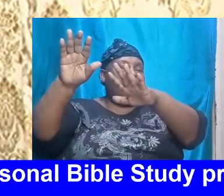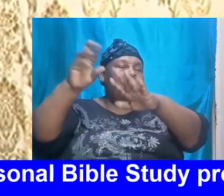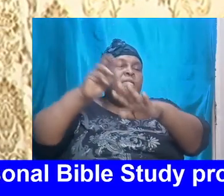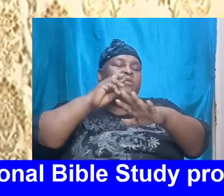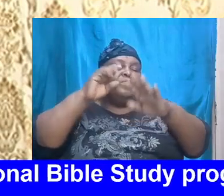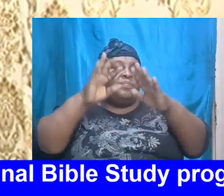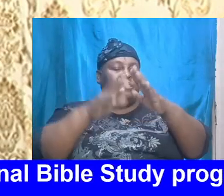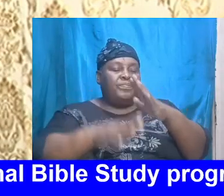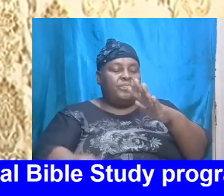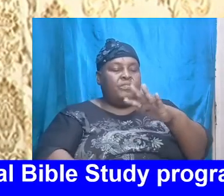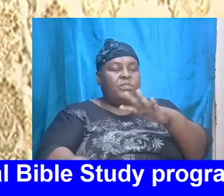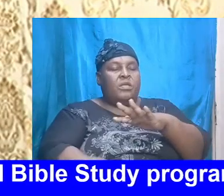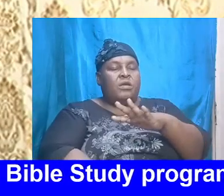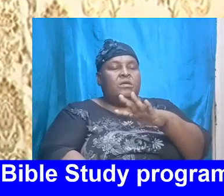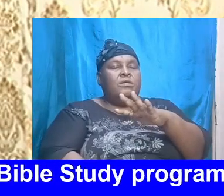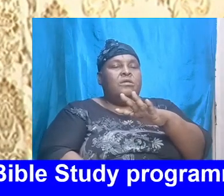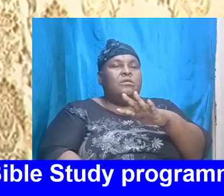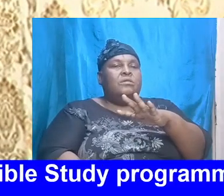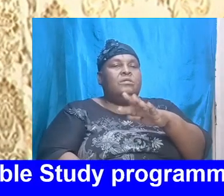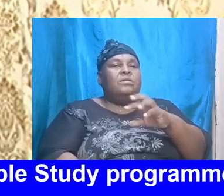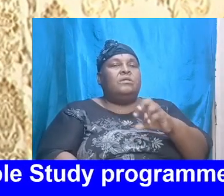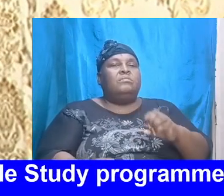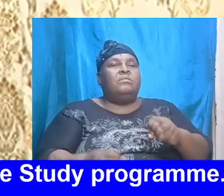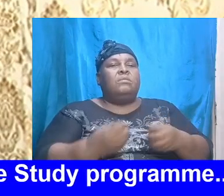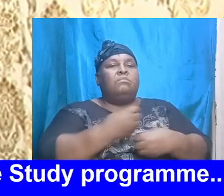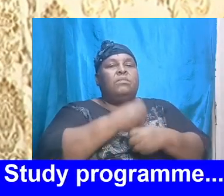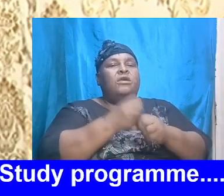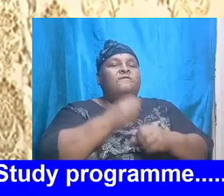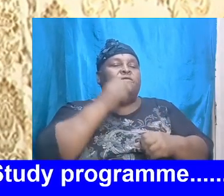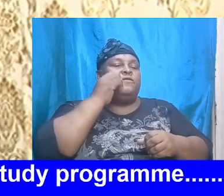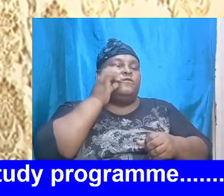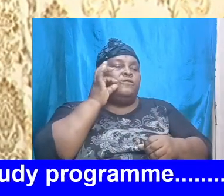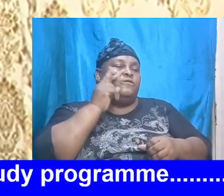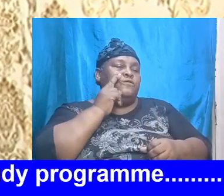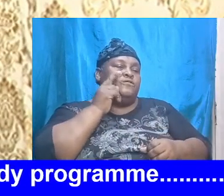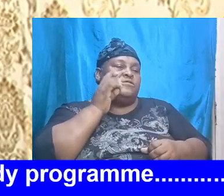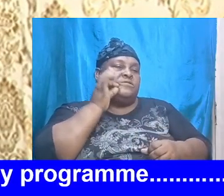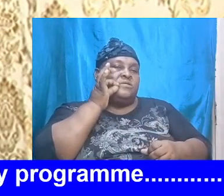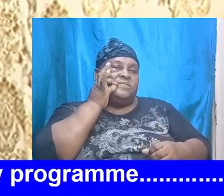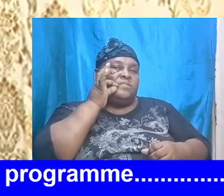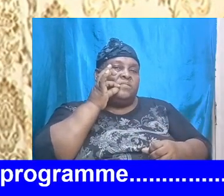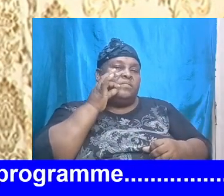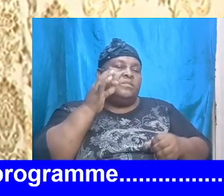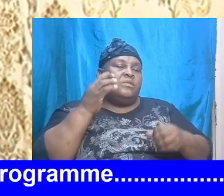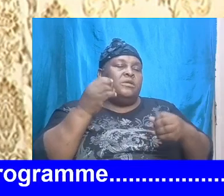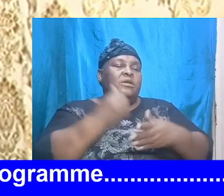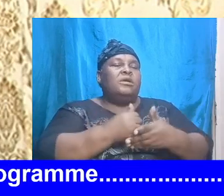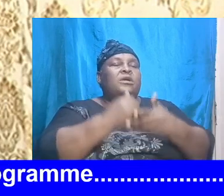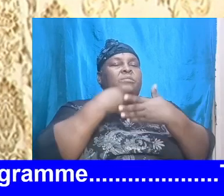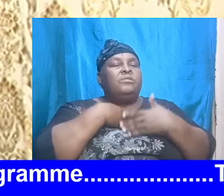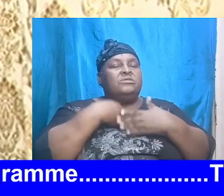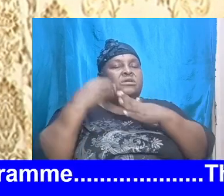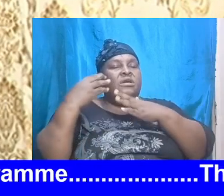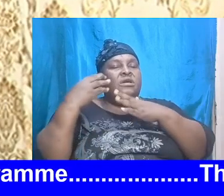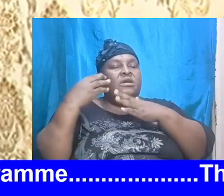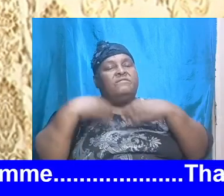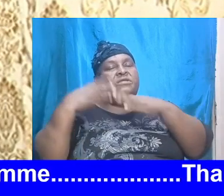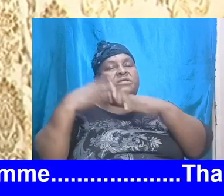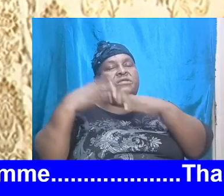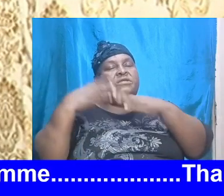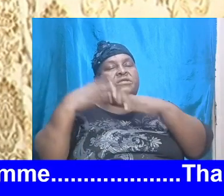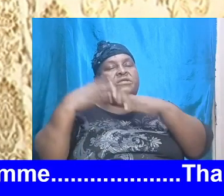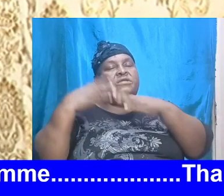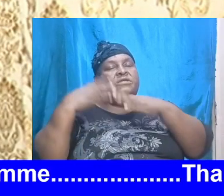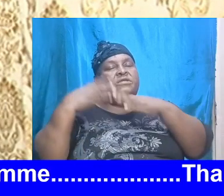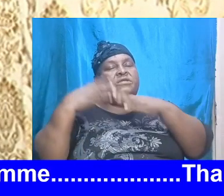even to the bottom and will fertilize the place. Help us, Lord Jesus, that we will have an expectation together. Amen. As we look forward,